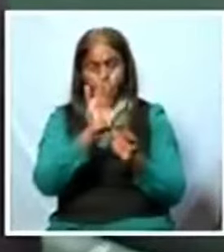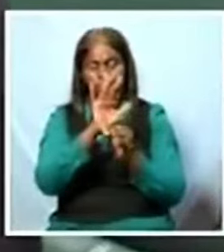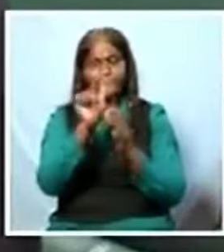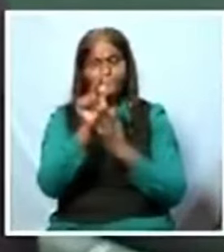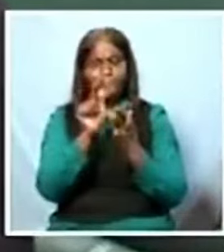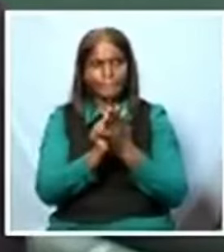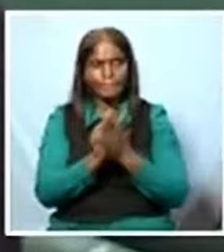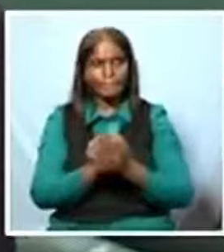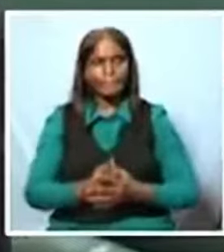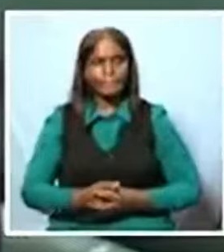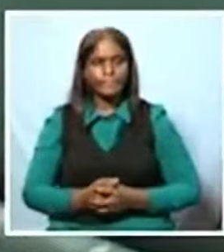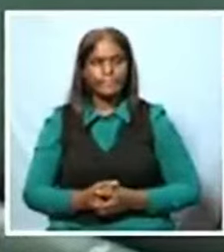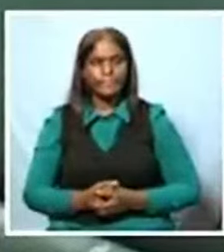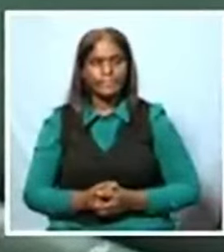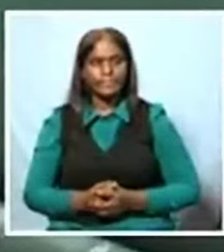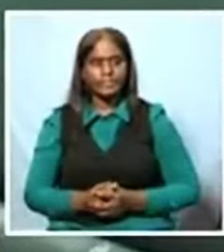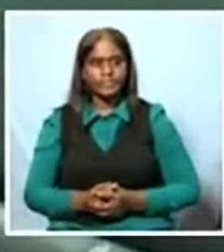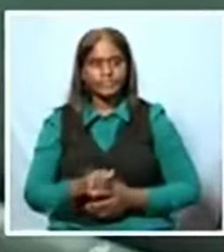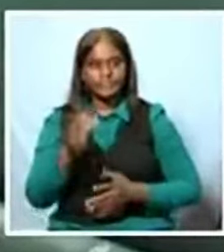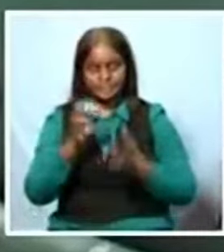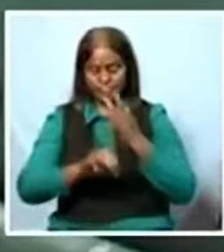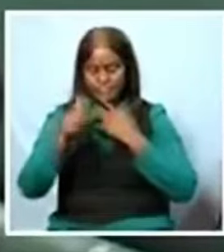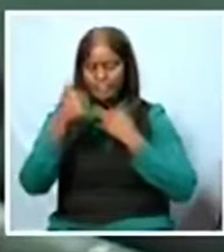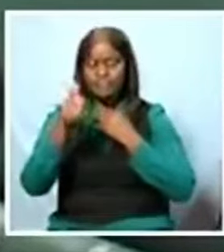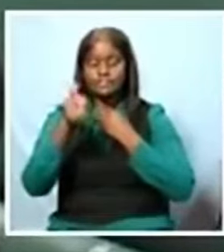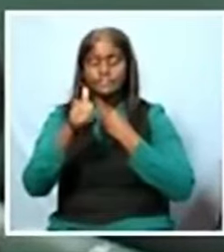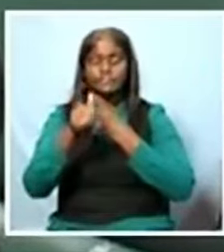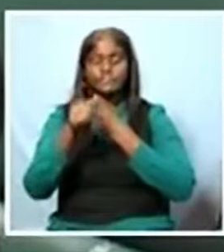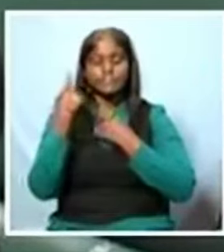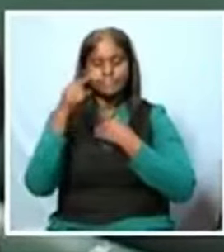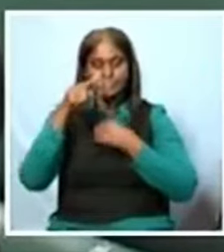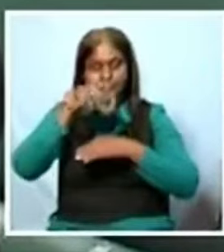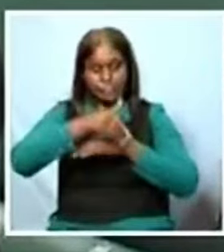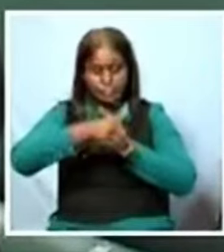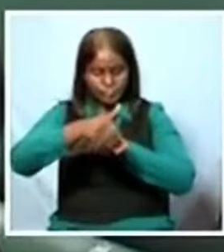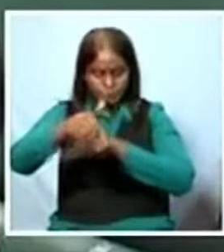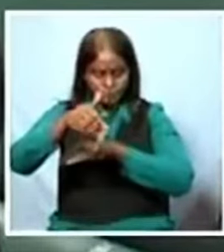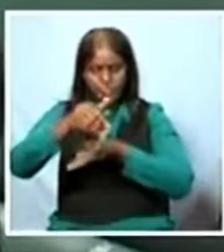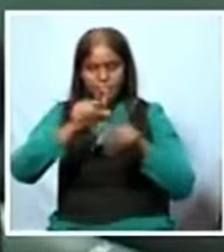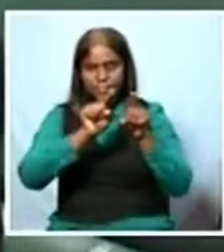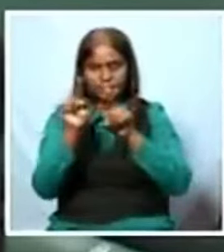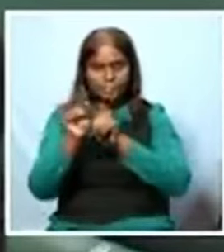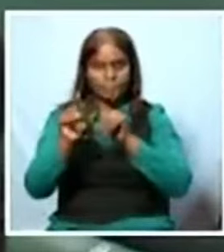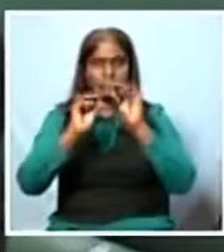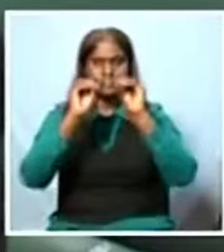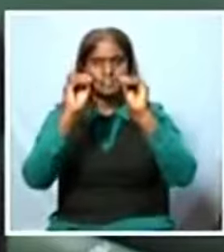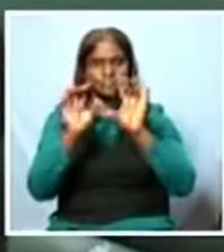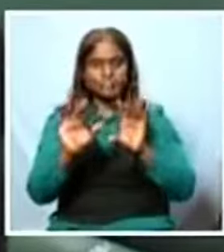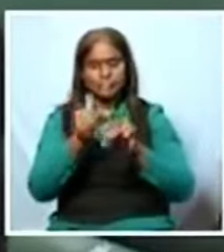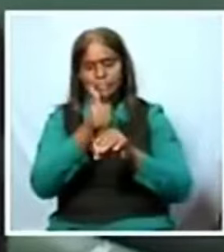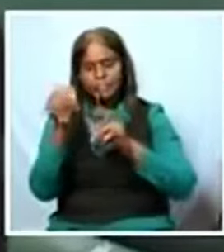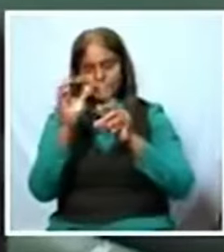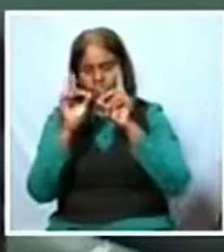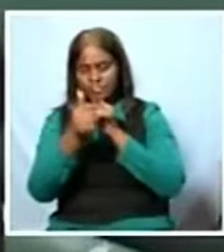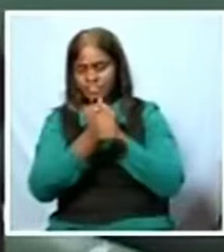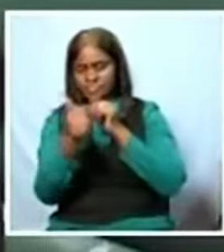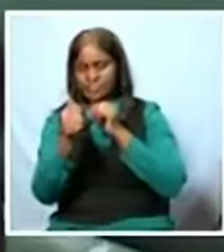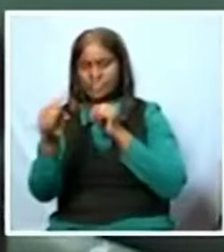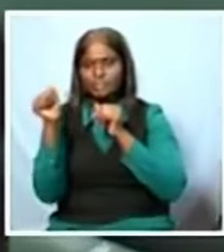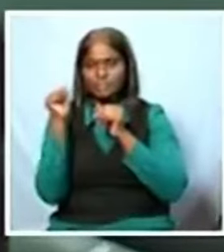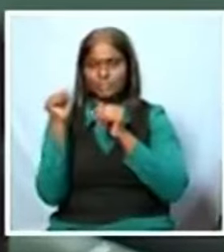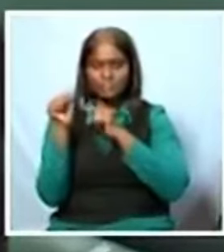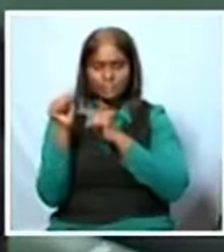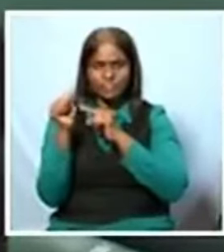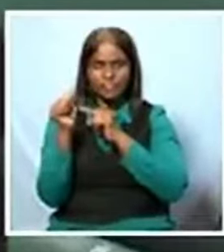of the bill. Clause 10, application for registration as teacher. Any debate, any